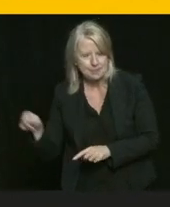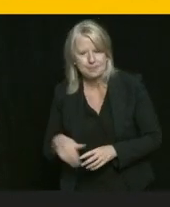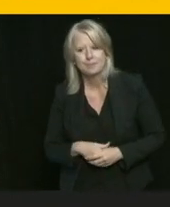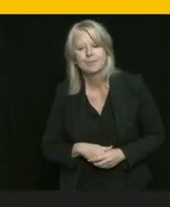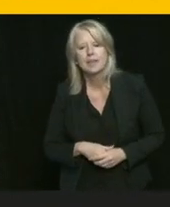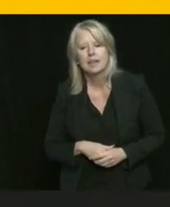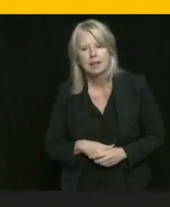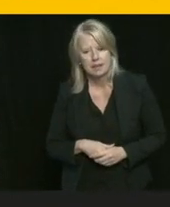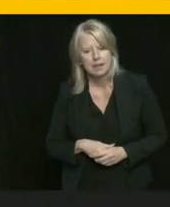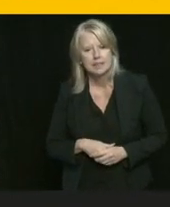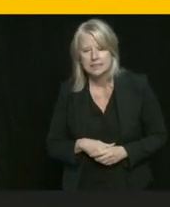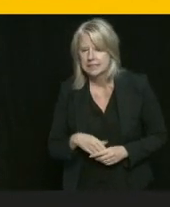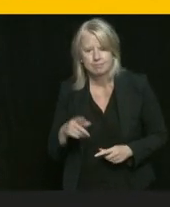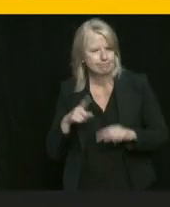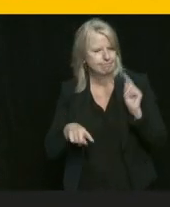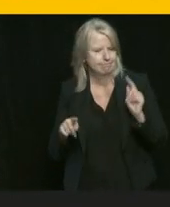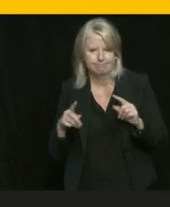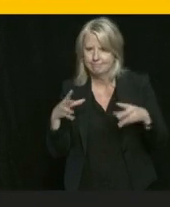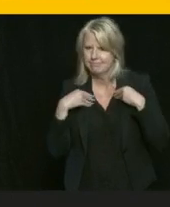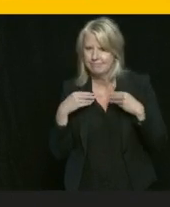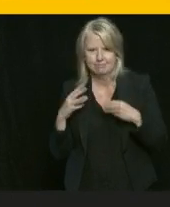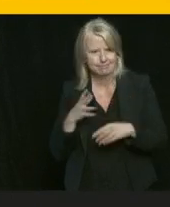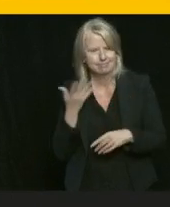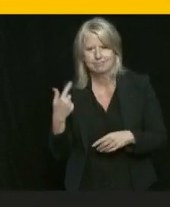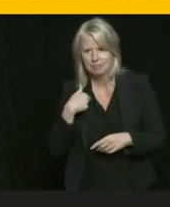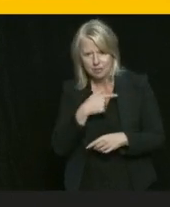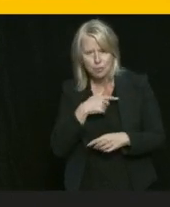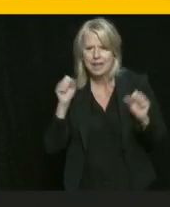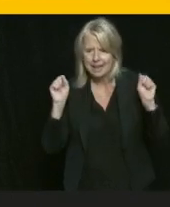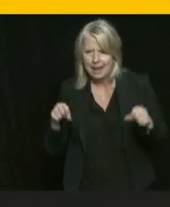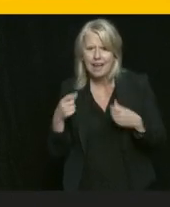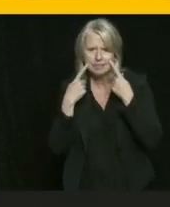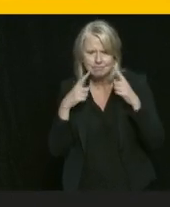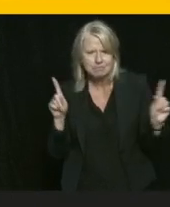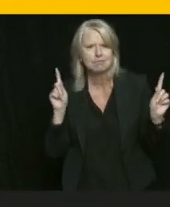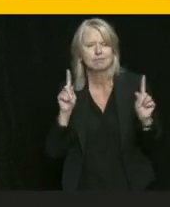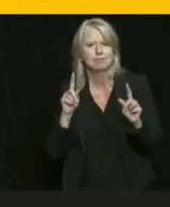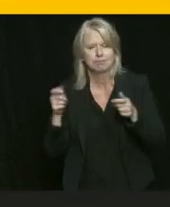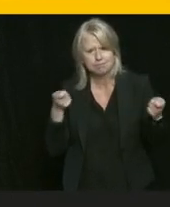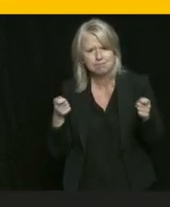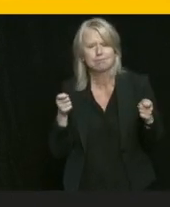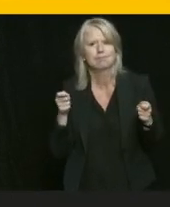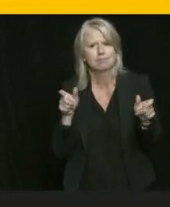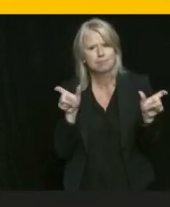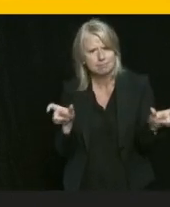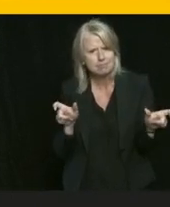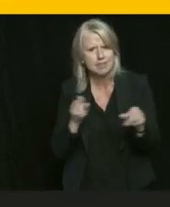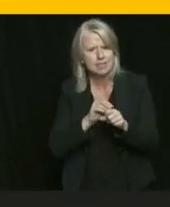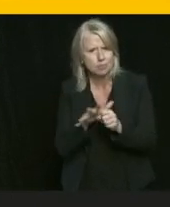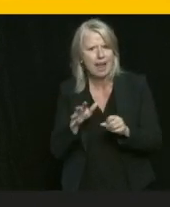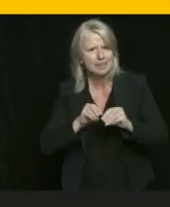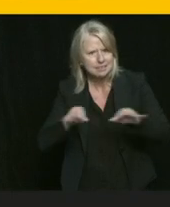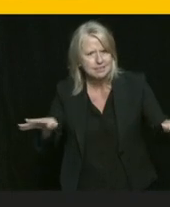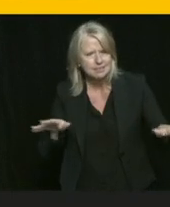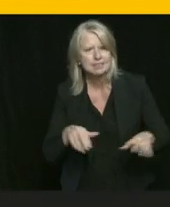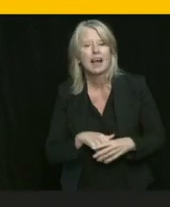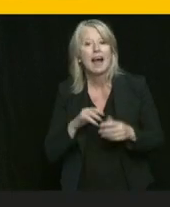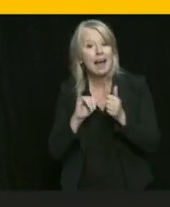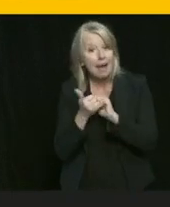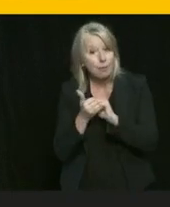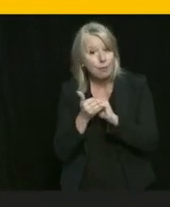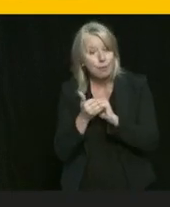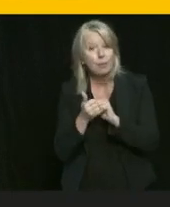This will not do. And I know that Canadians can dance and can take back the lead again. To do this, we need